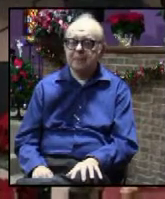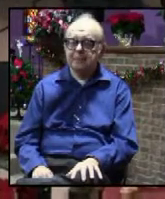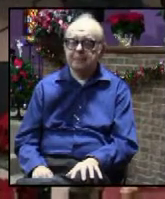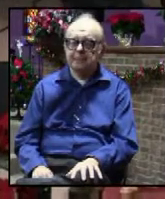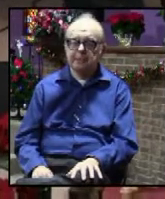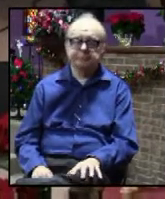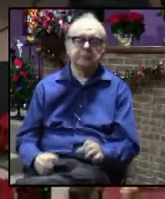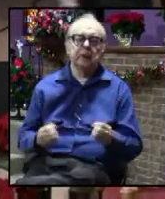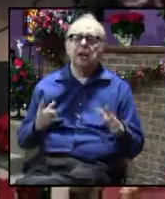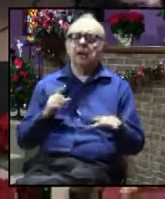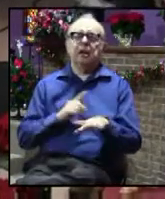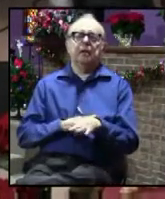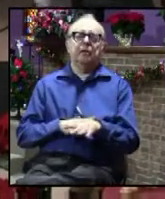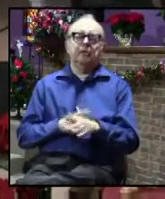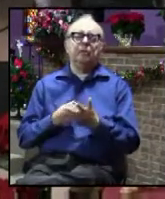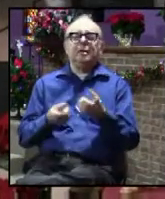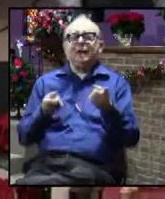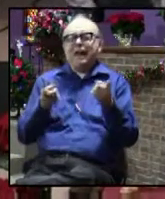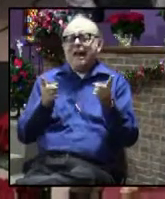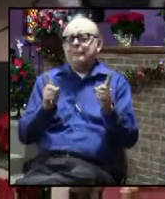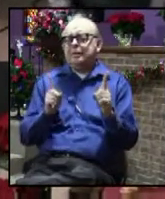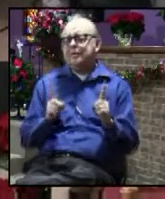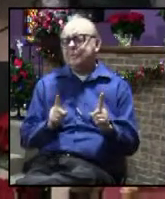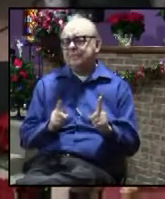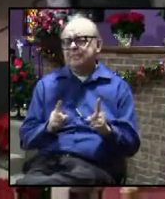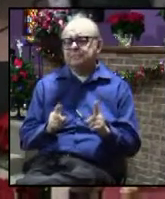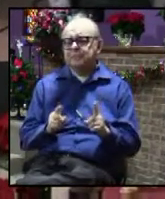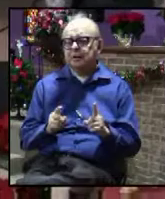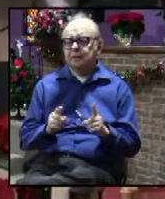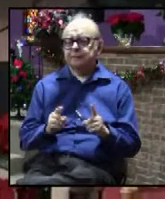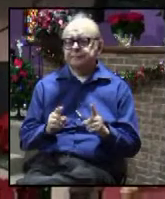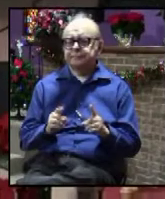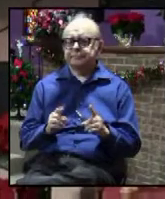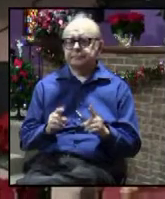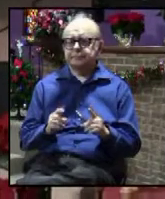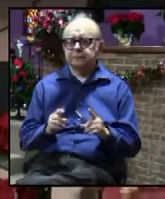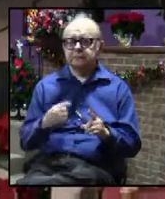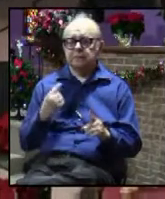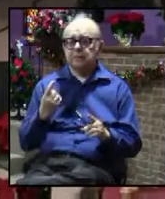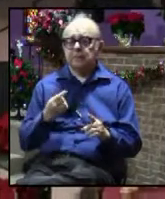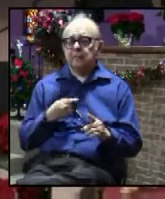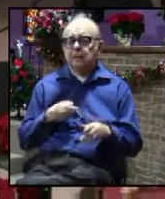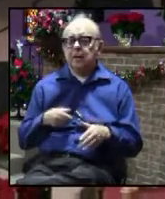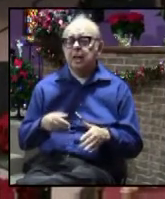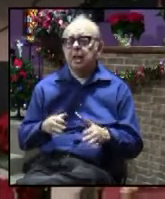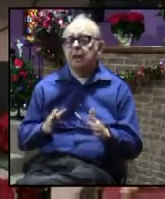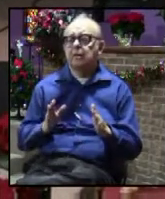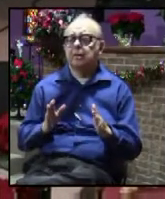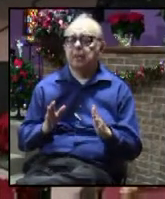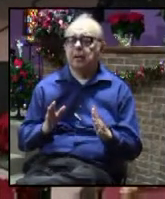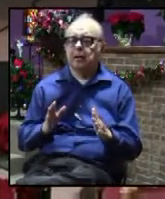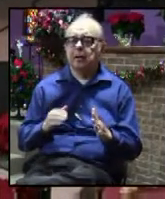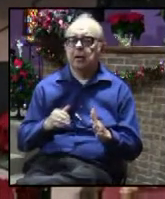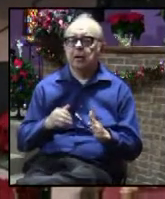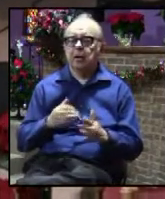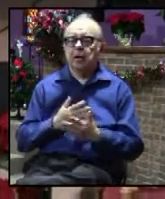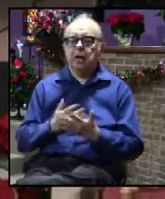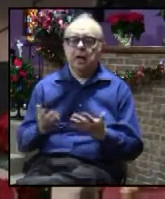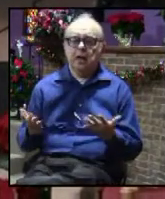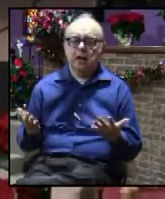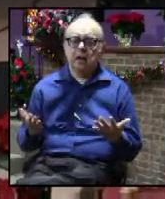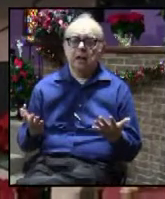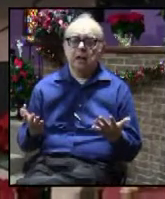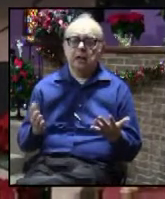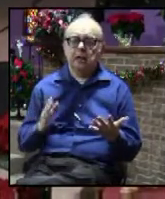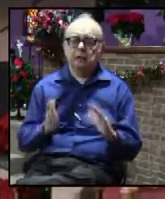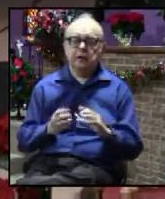But so many times what happens is we let everything become so